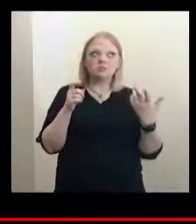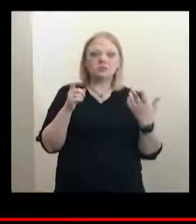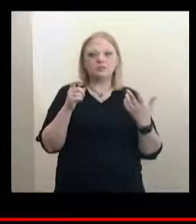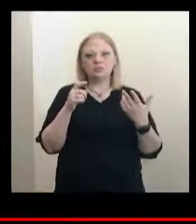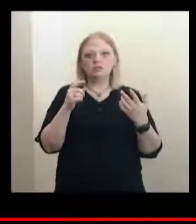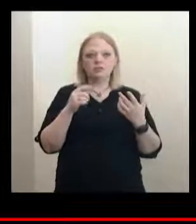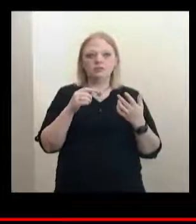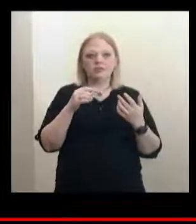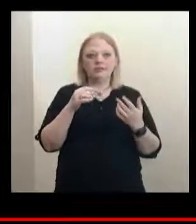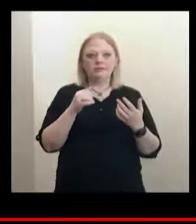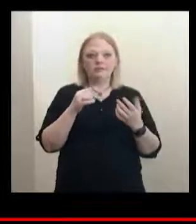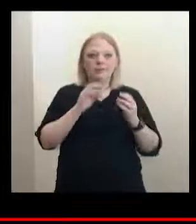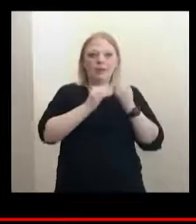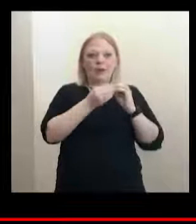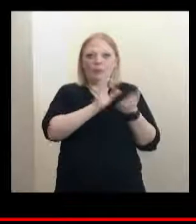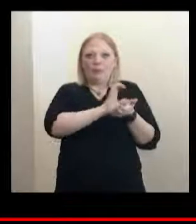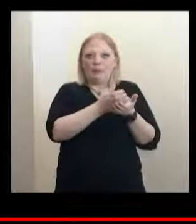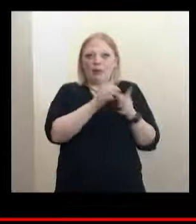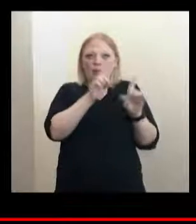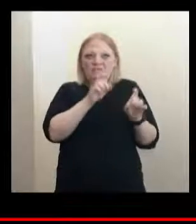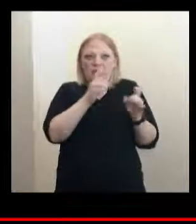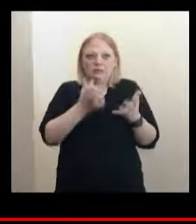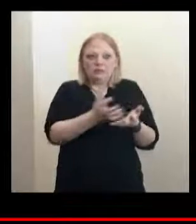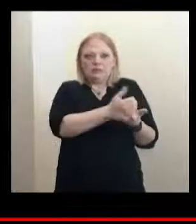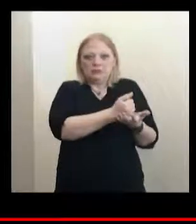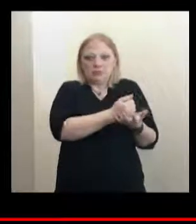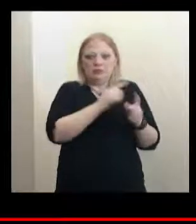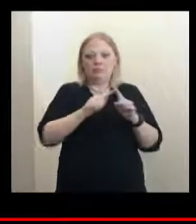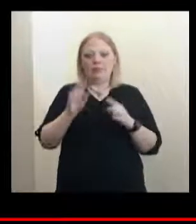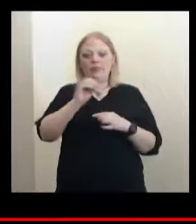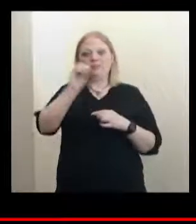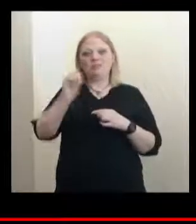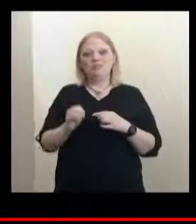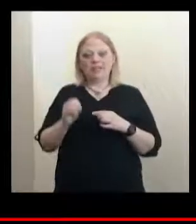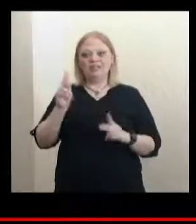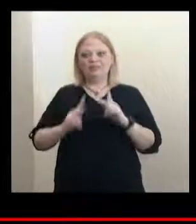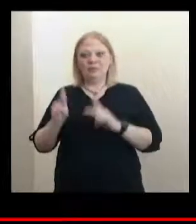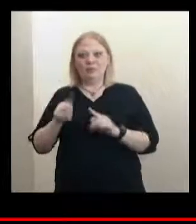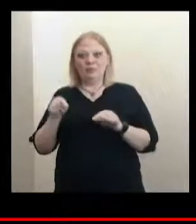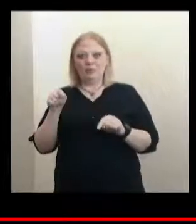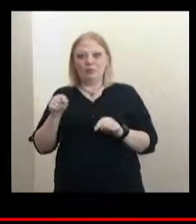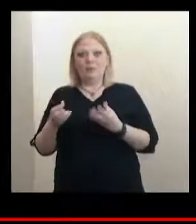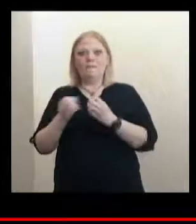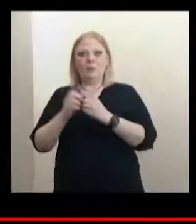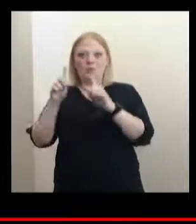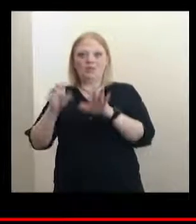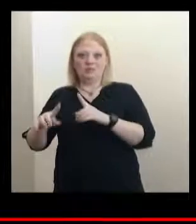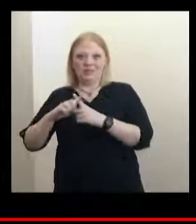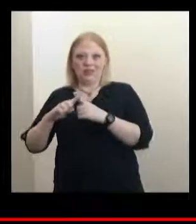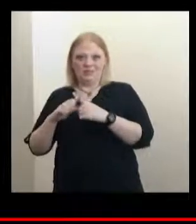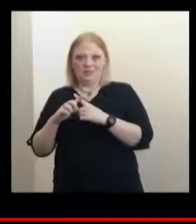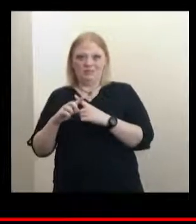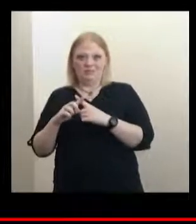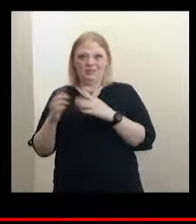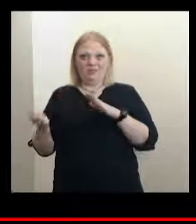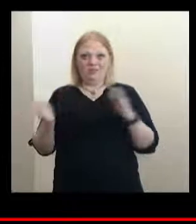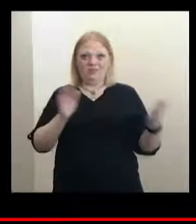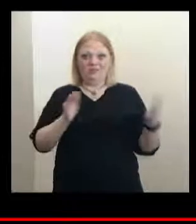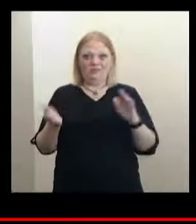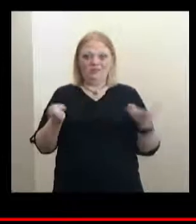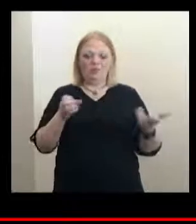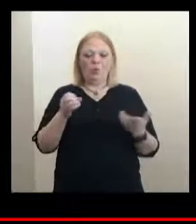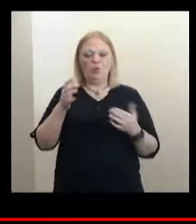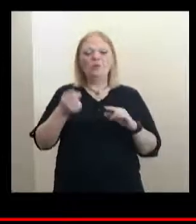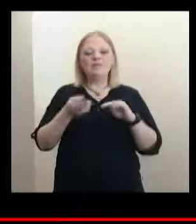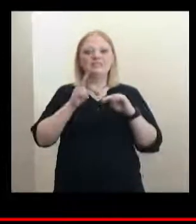specimens increase, but we also, as a percentage of the population, know that there were more people who were testing positive. So we have seen